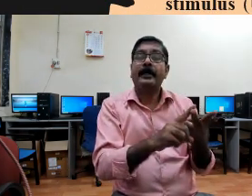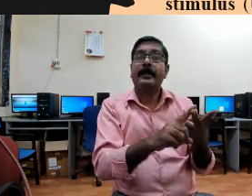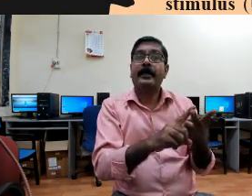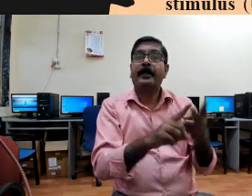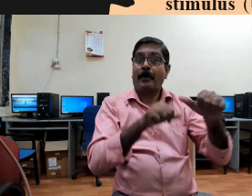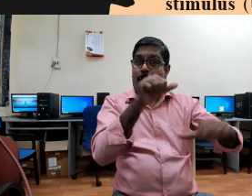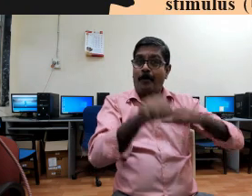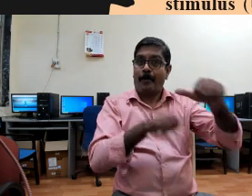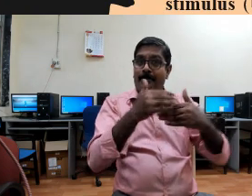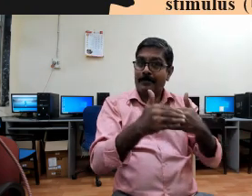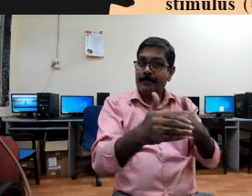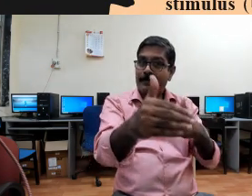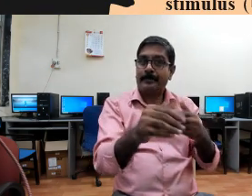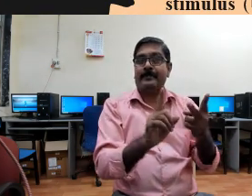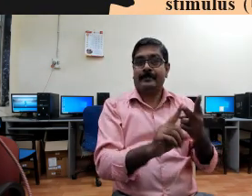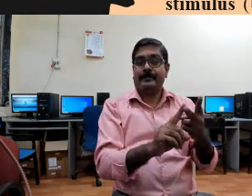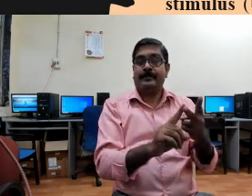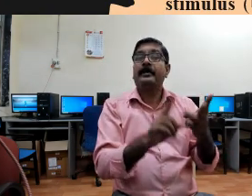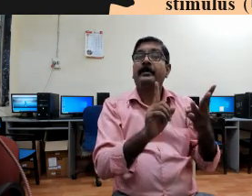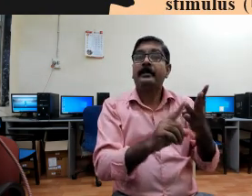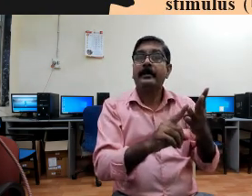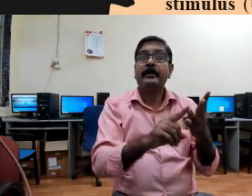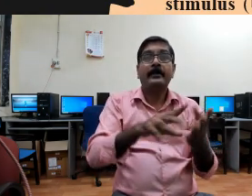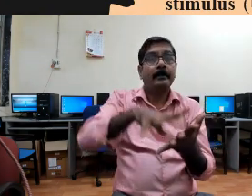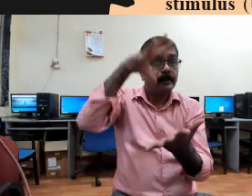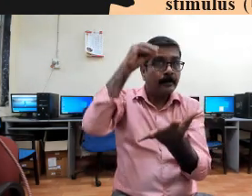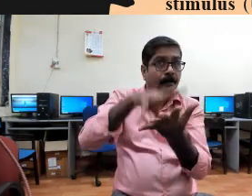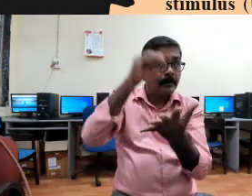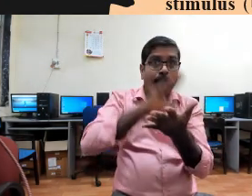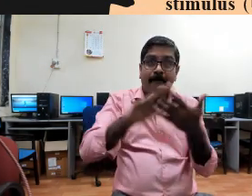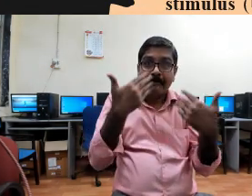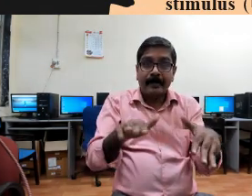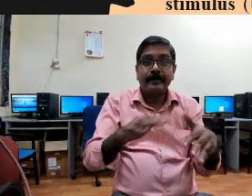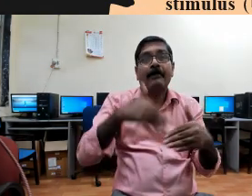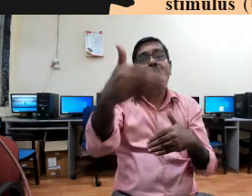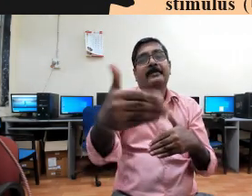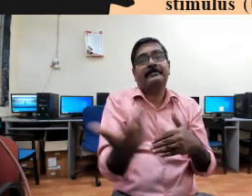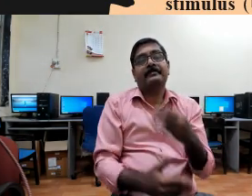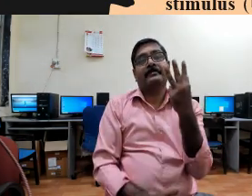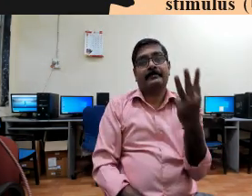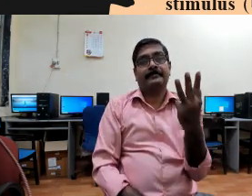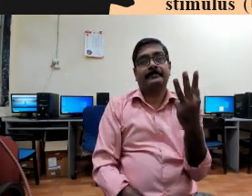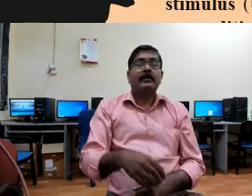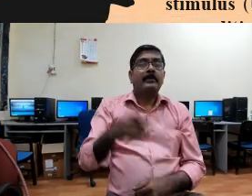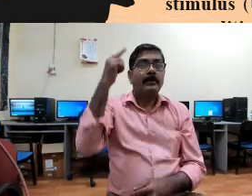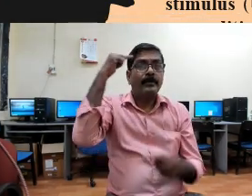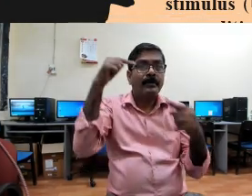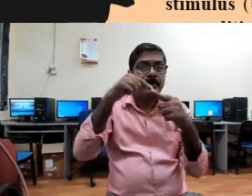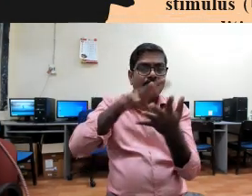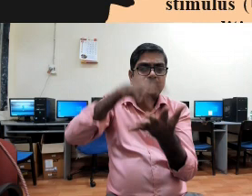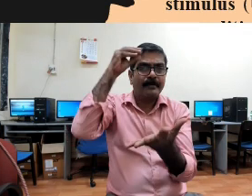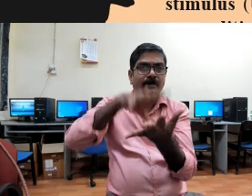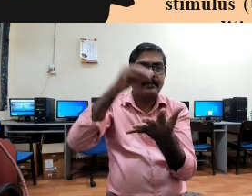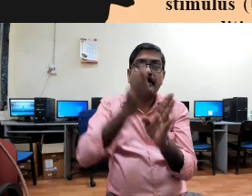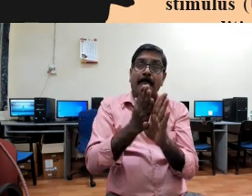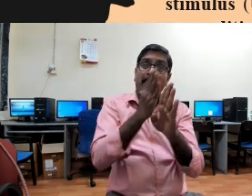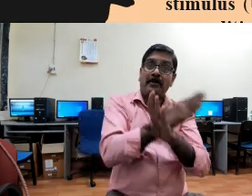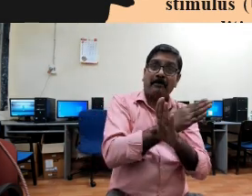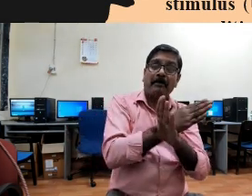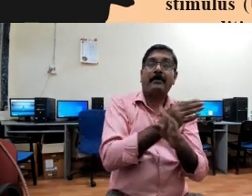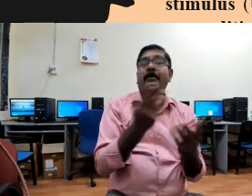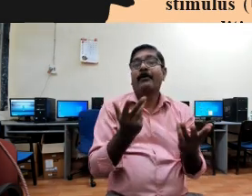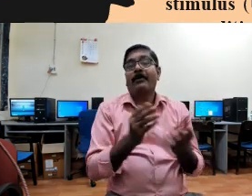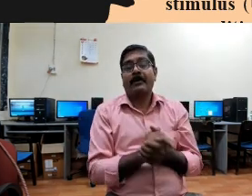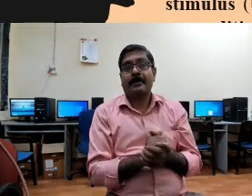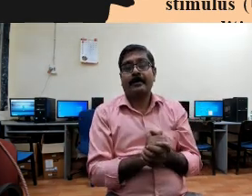conditioning involves before conditioning, during conditioning, and after conditioning. Before conditioning, the